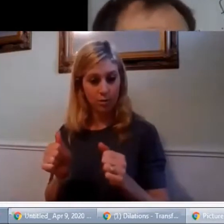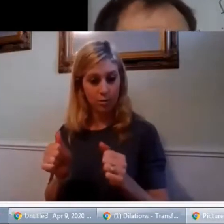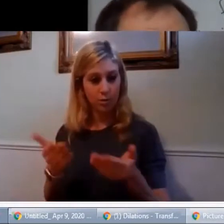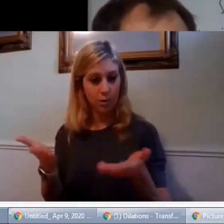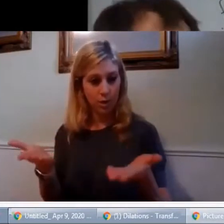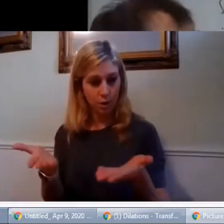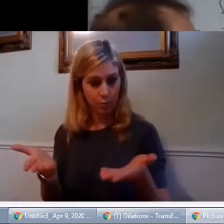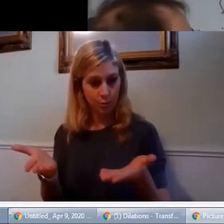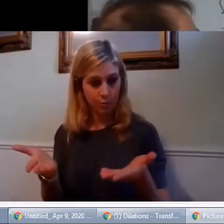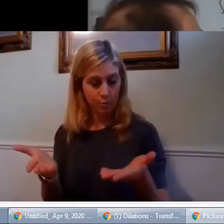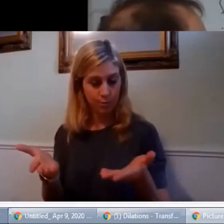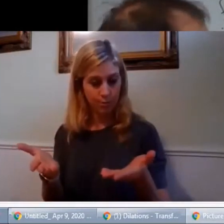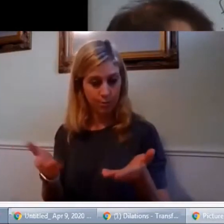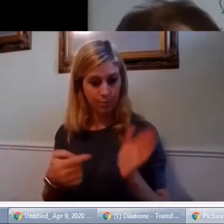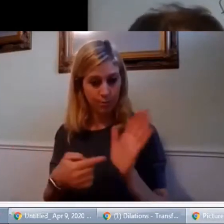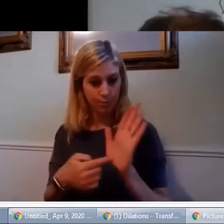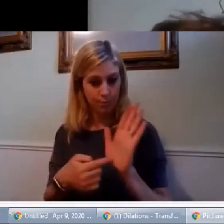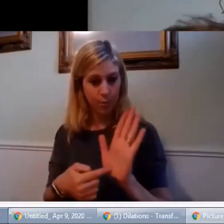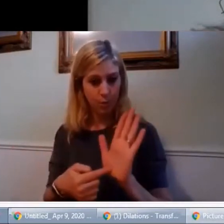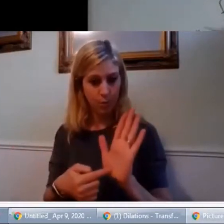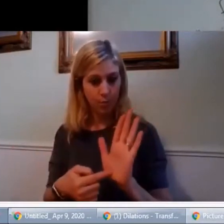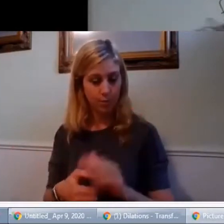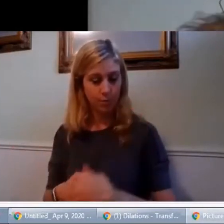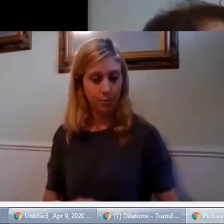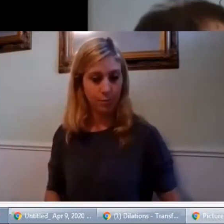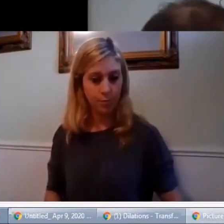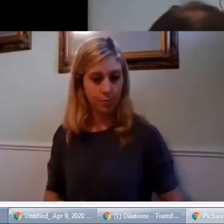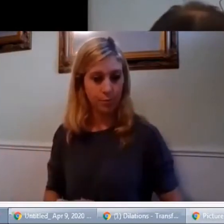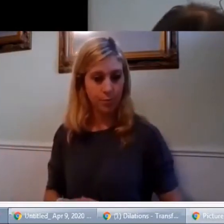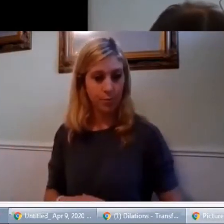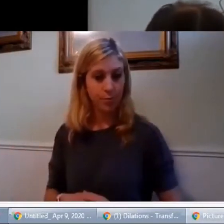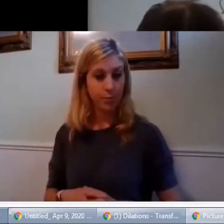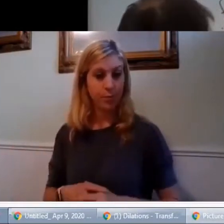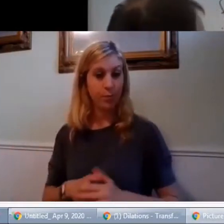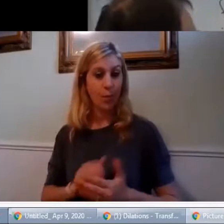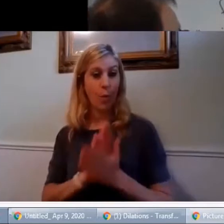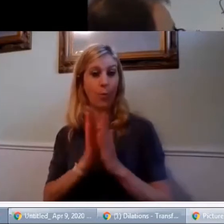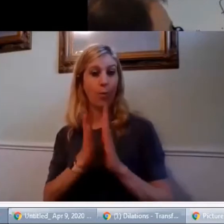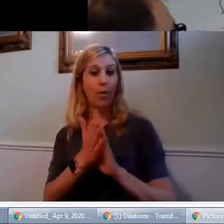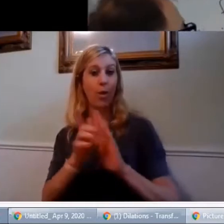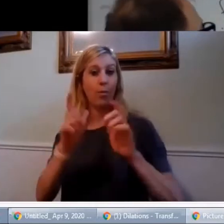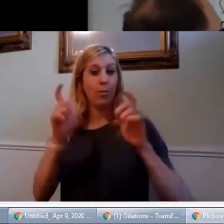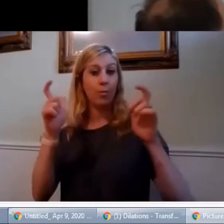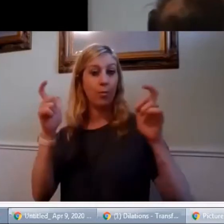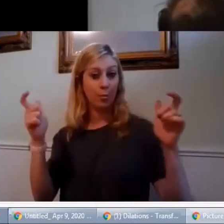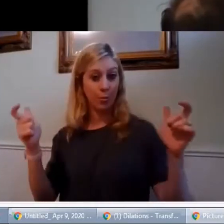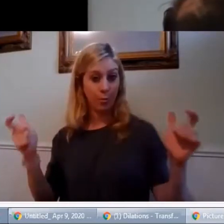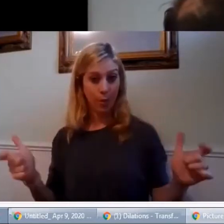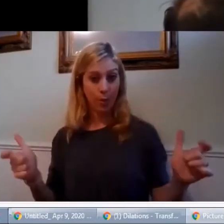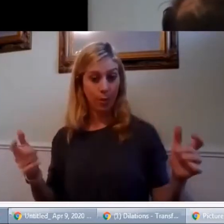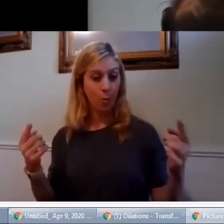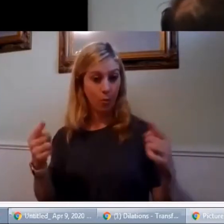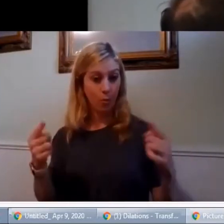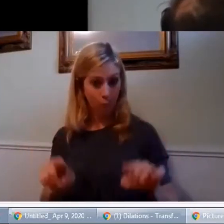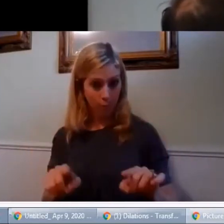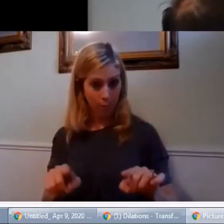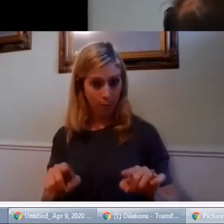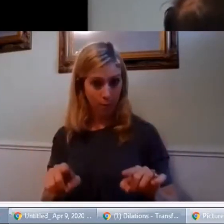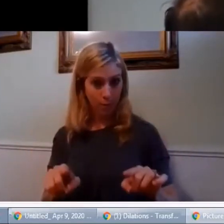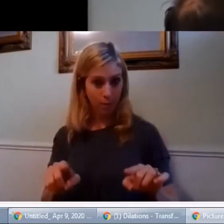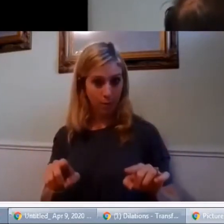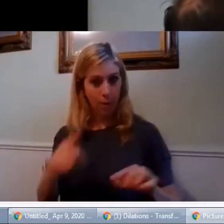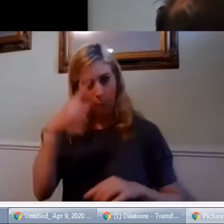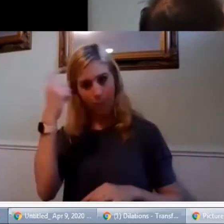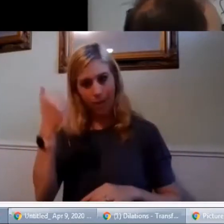Now it's gotten a lot bigger. So what happened here, because I made it, the k factor for this one is